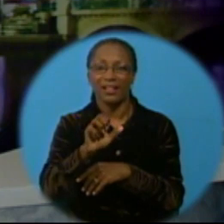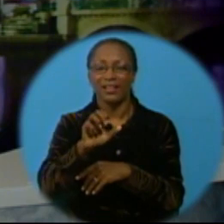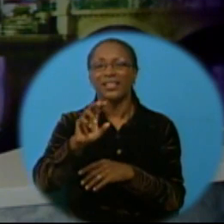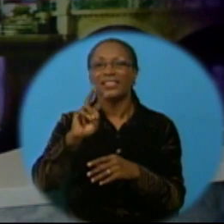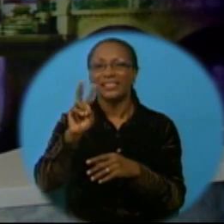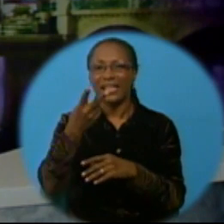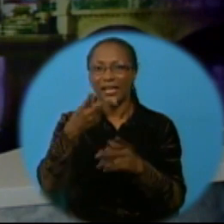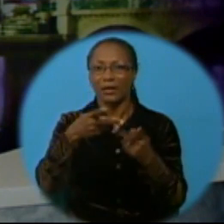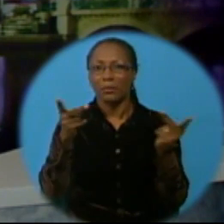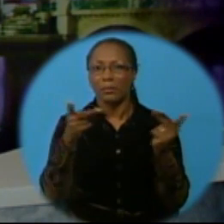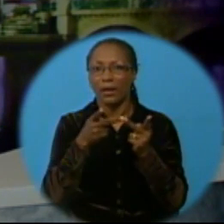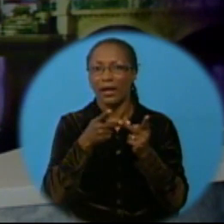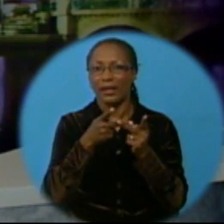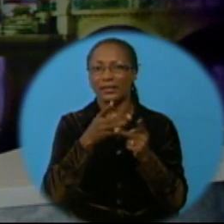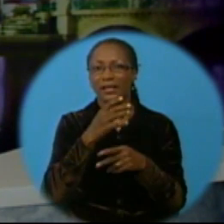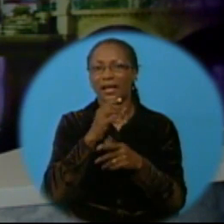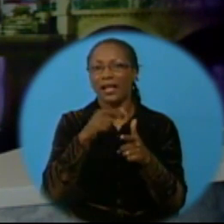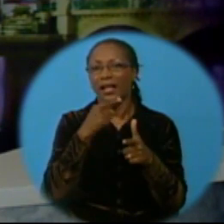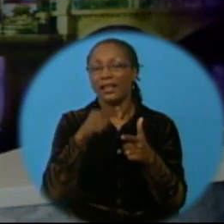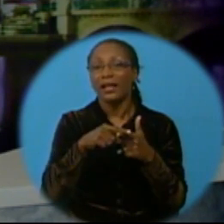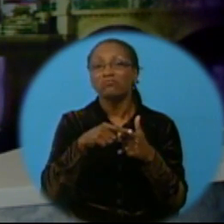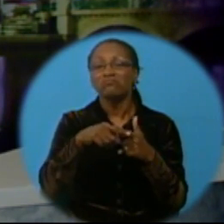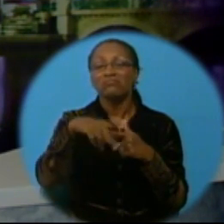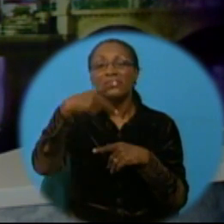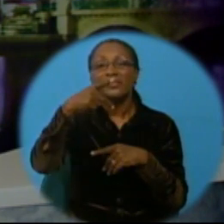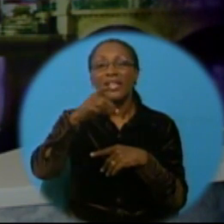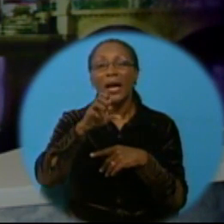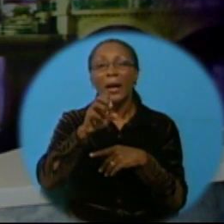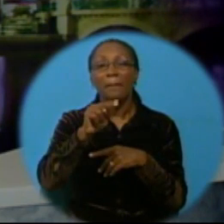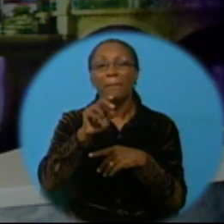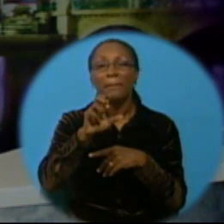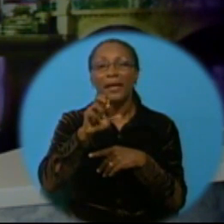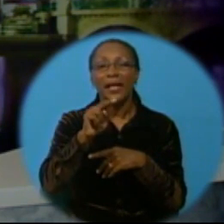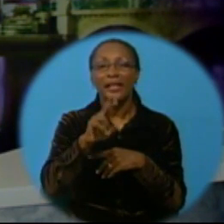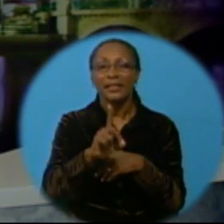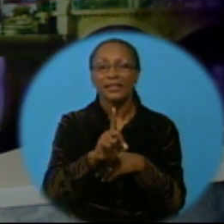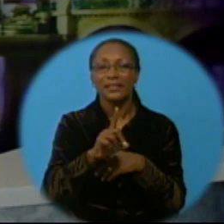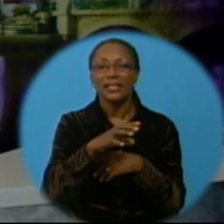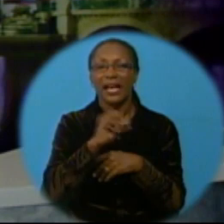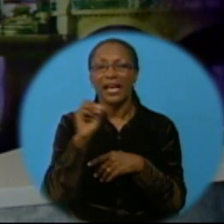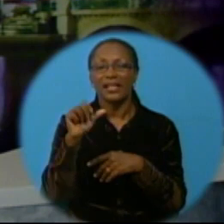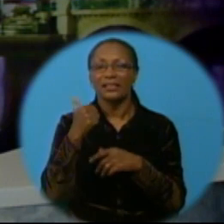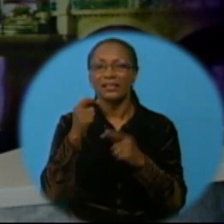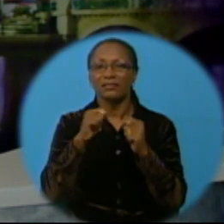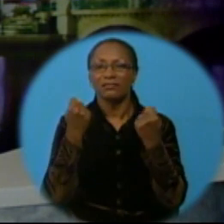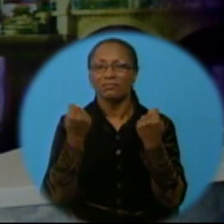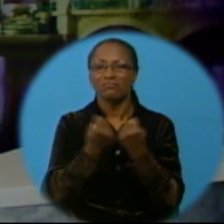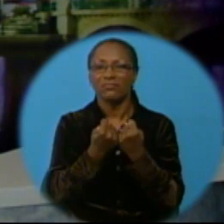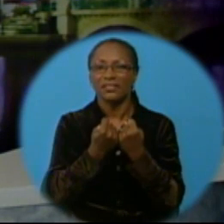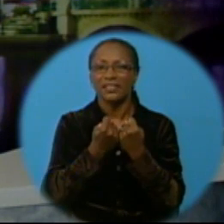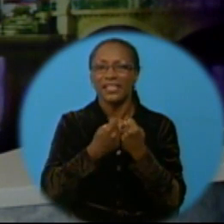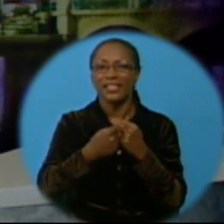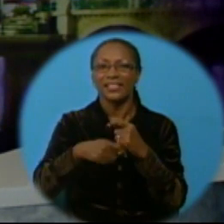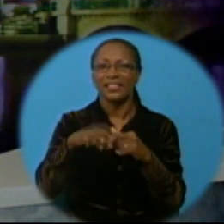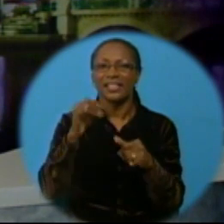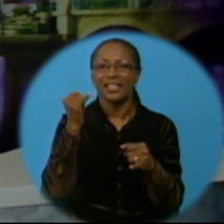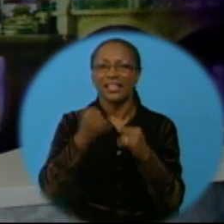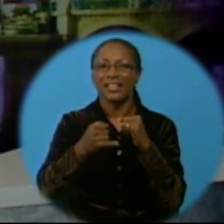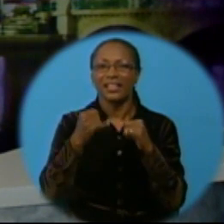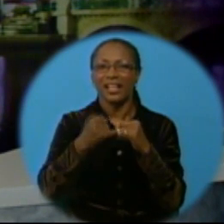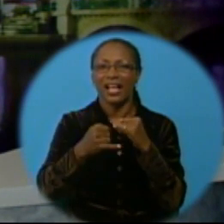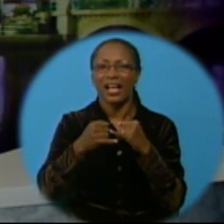another game, Pilots put some daylight between them and the relegation zone with a truncing of last place Magnum Darrells Road.